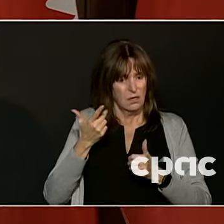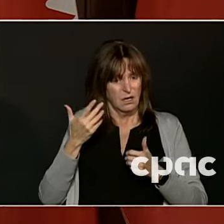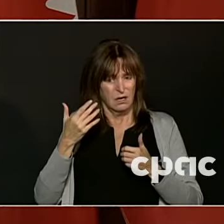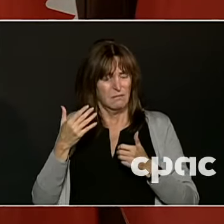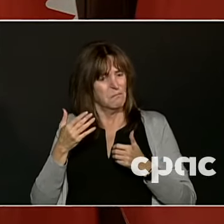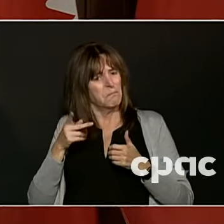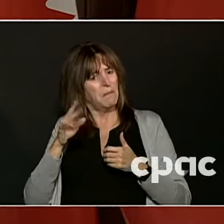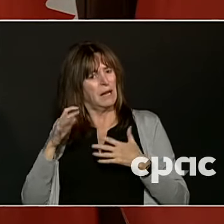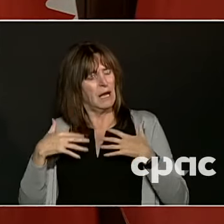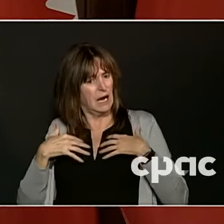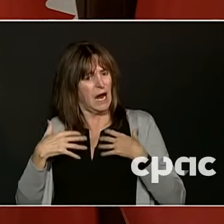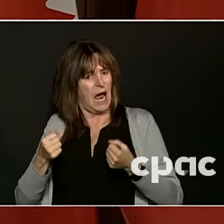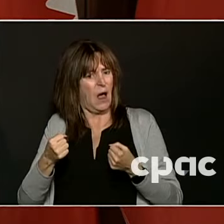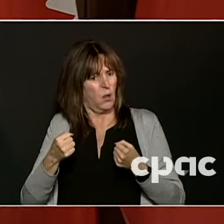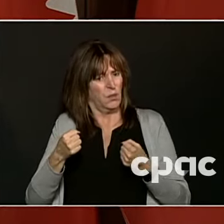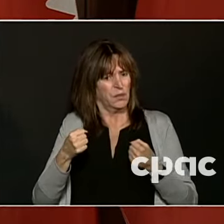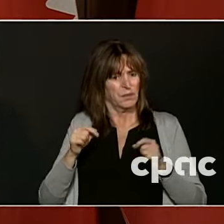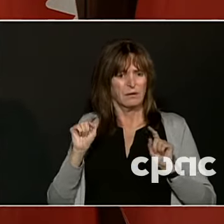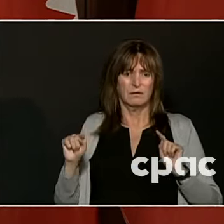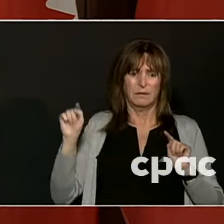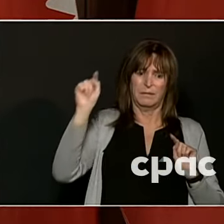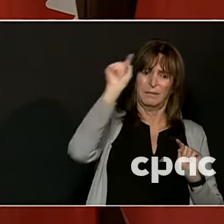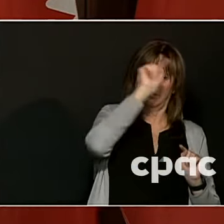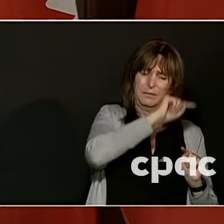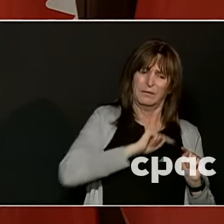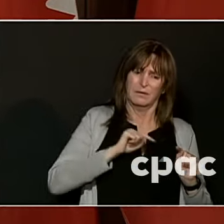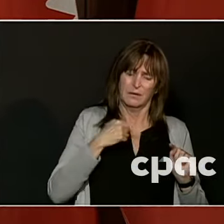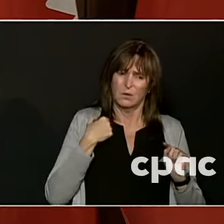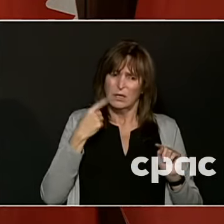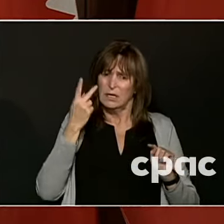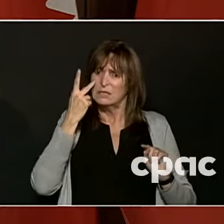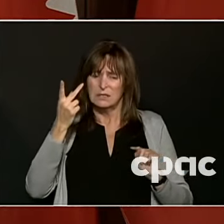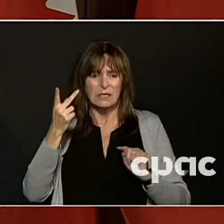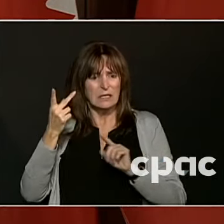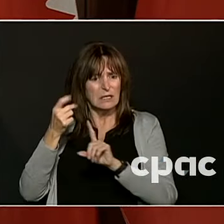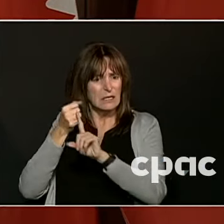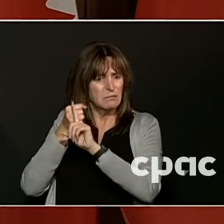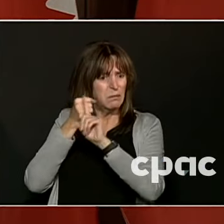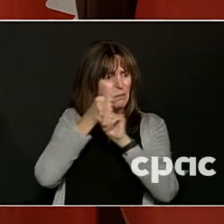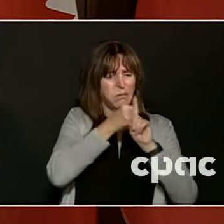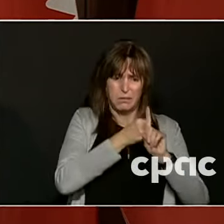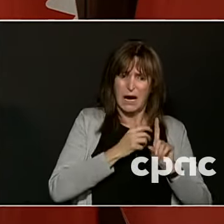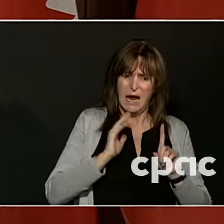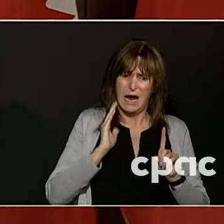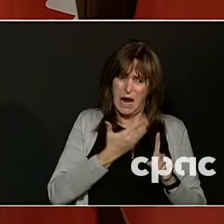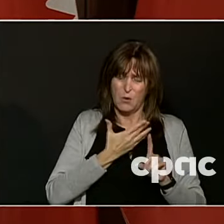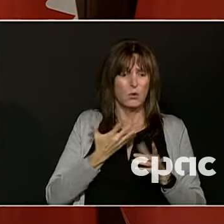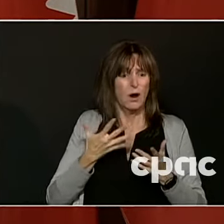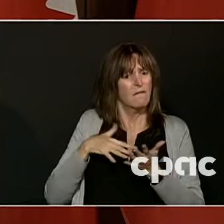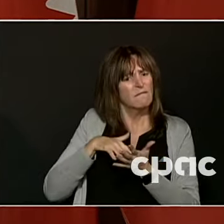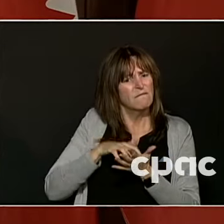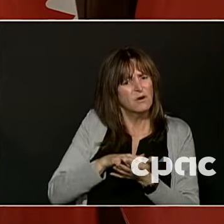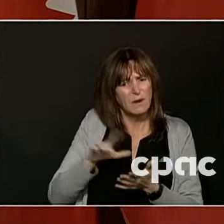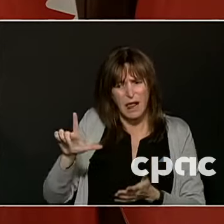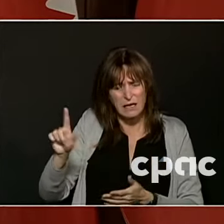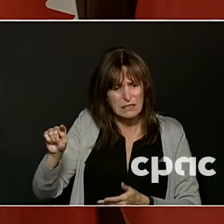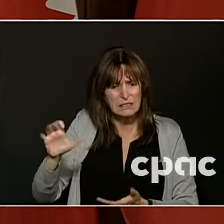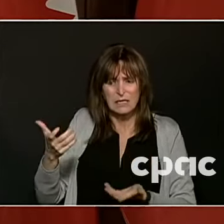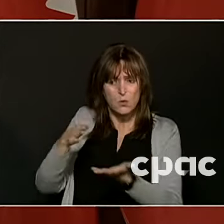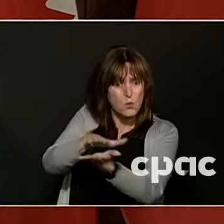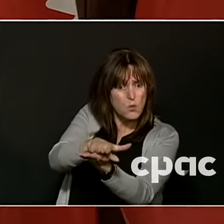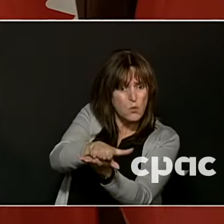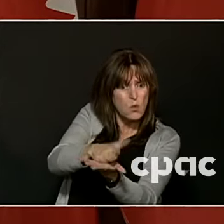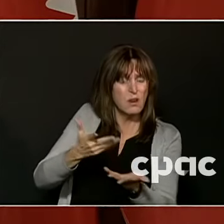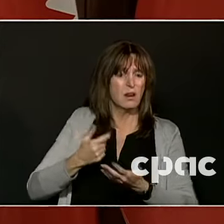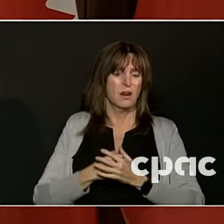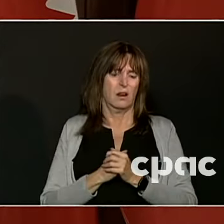outbreaks. Initially, it was in the most vulnerable sector, in the long-term care homes and in schools. We're now seeing it in a